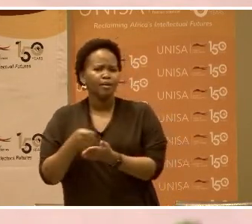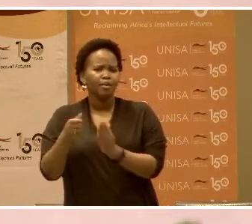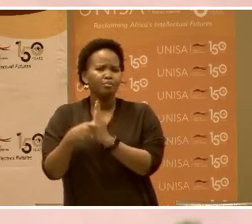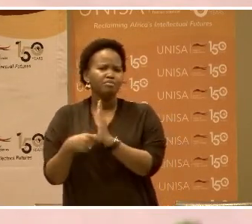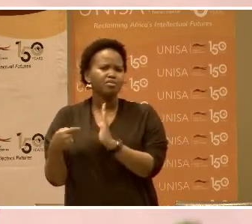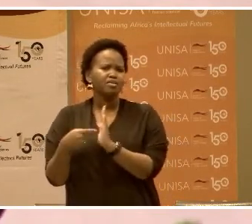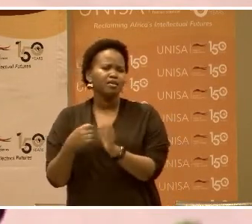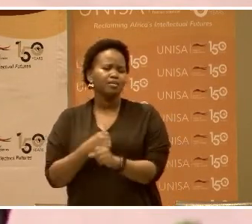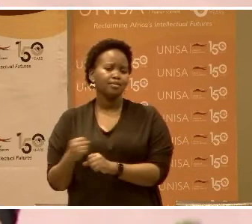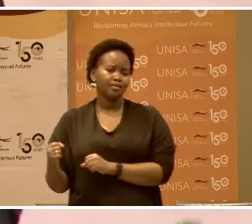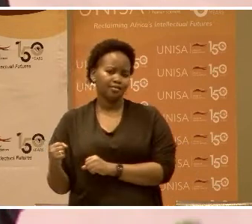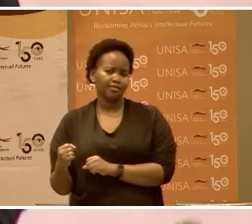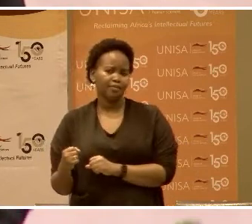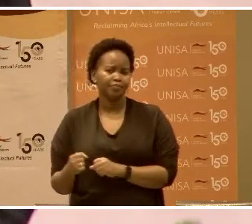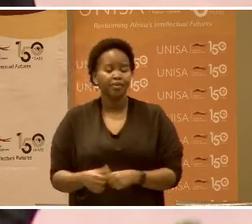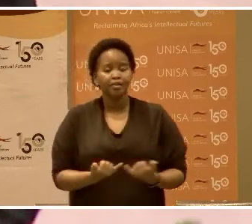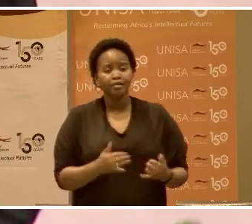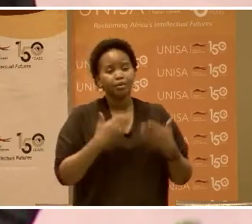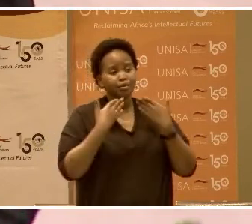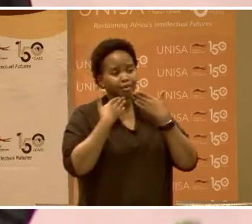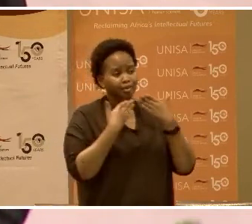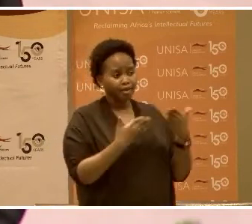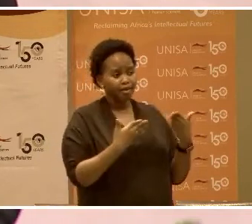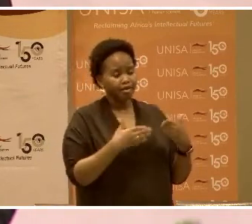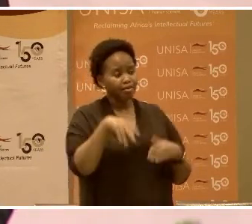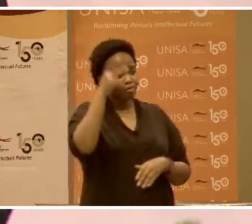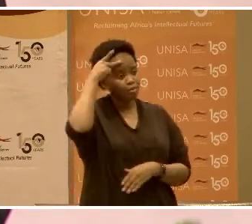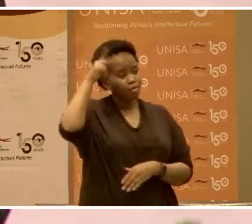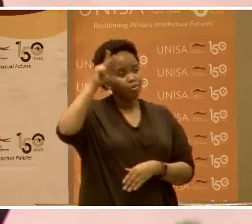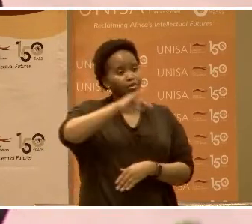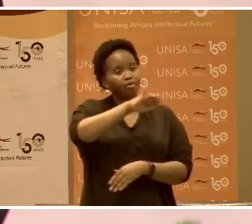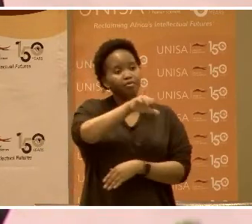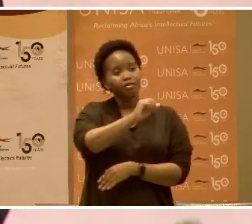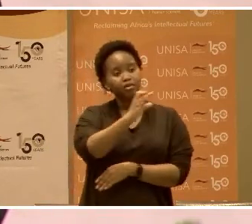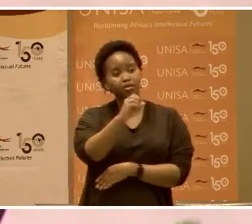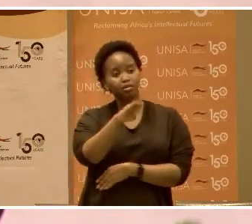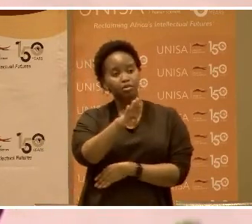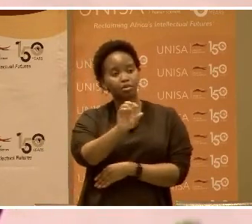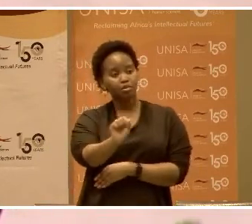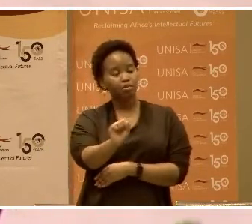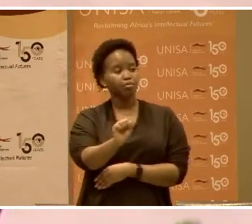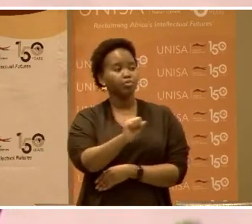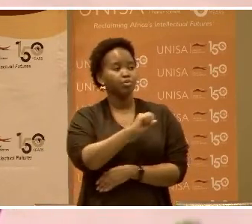in our indigenous languages? So thank you very much, Prof. Jacobs, for